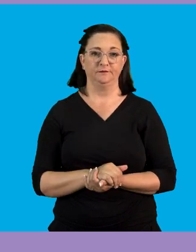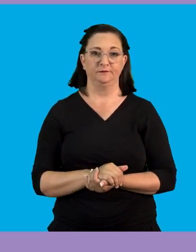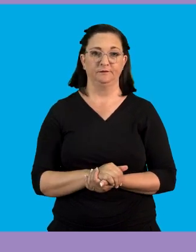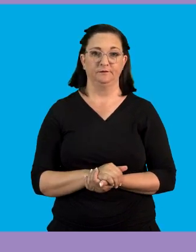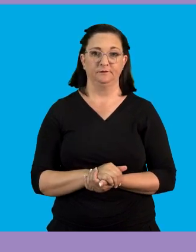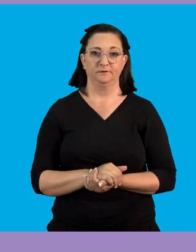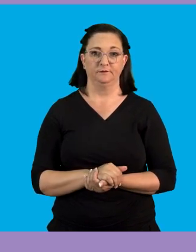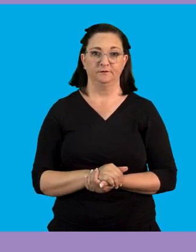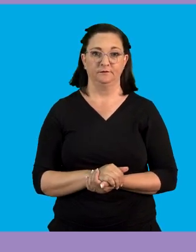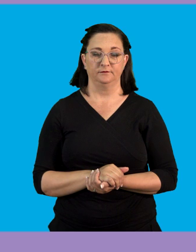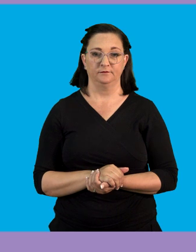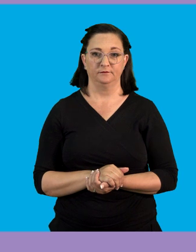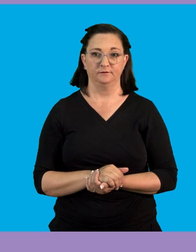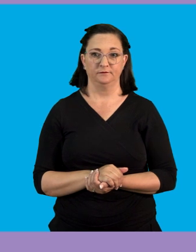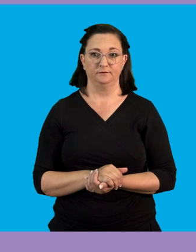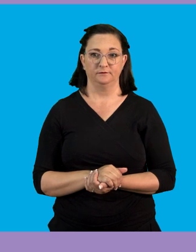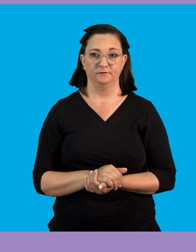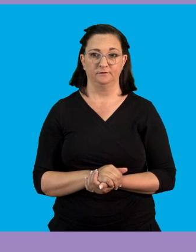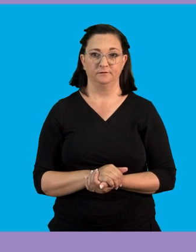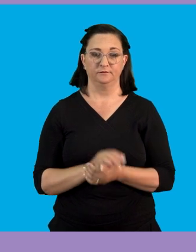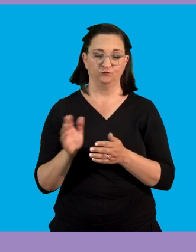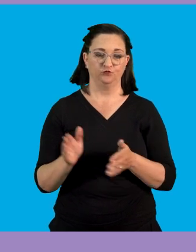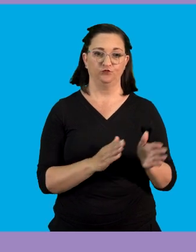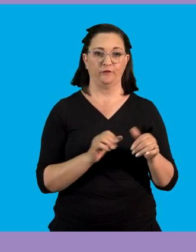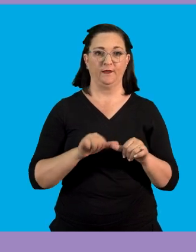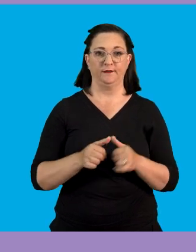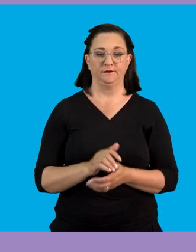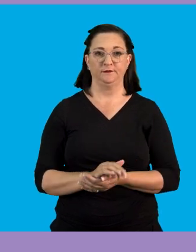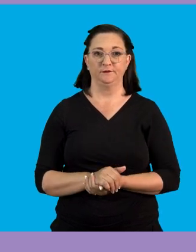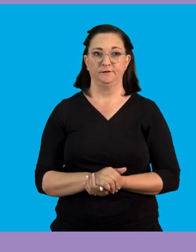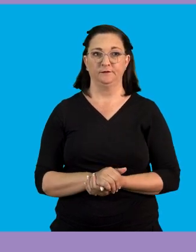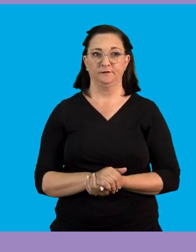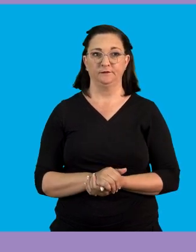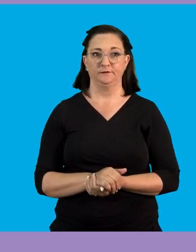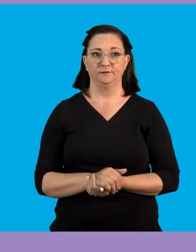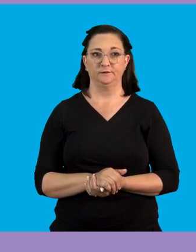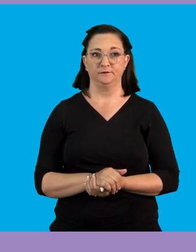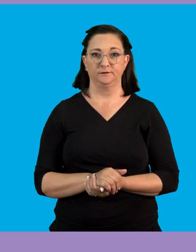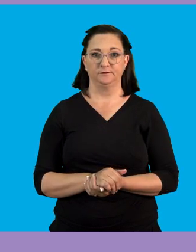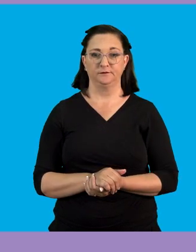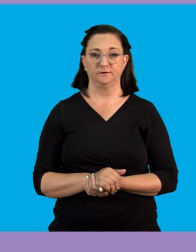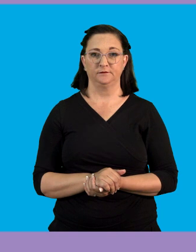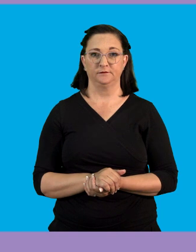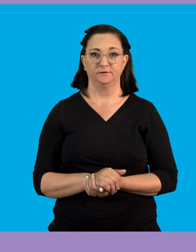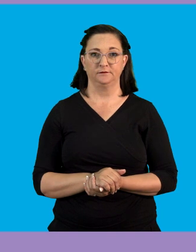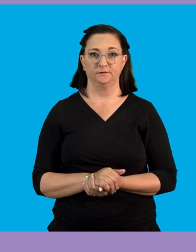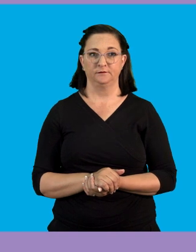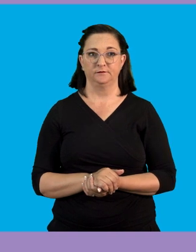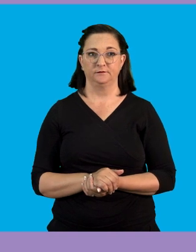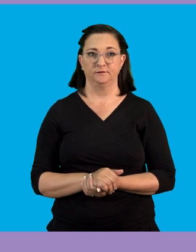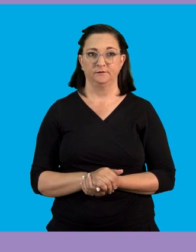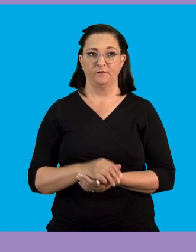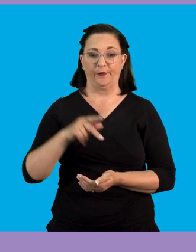360 degrees. That is now our conclusion. Let's move on to the next one. The next